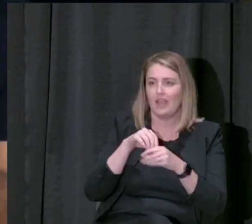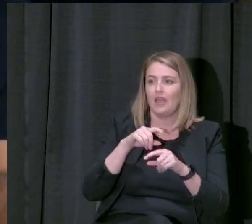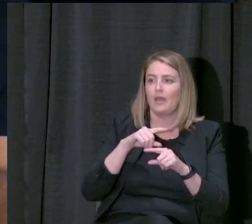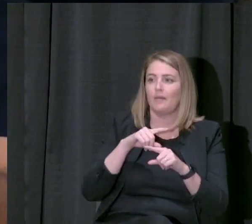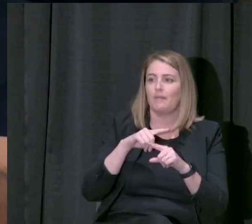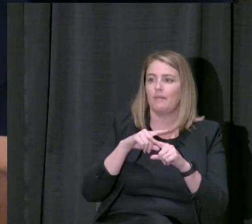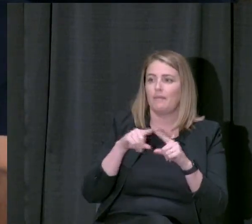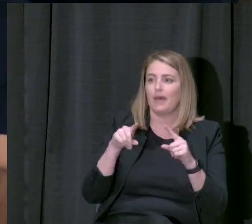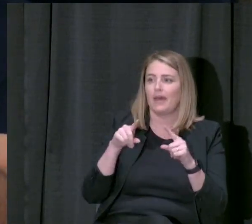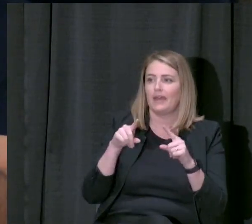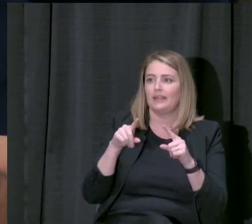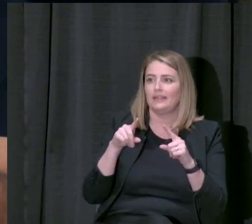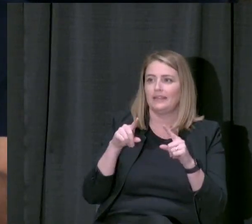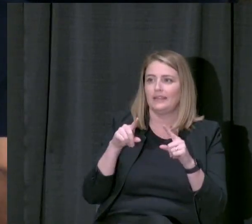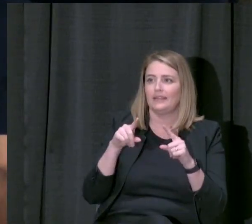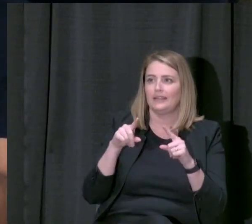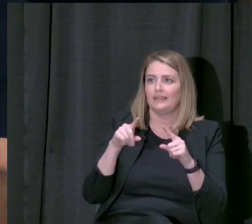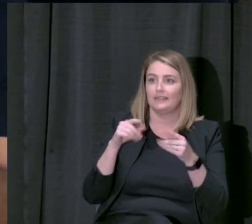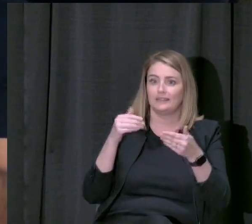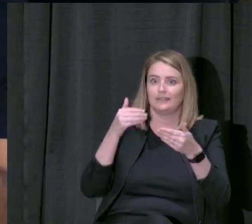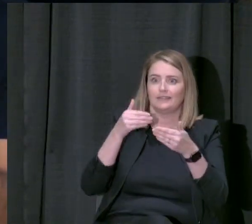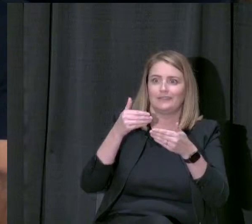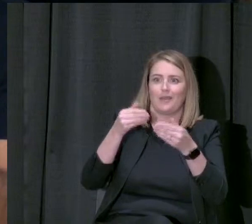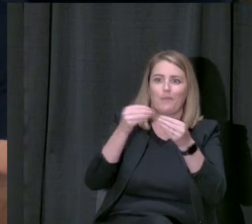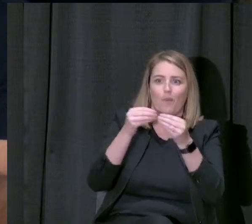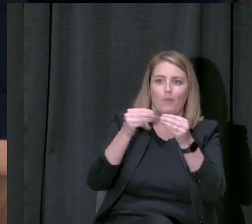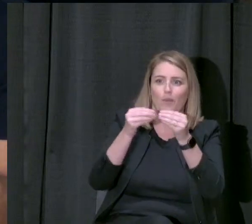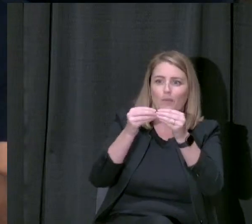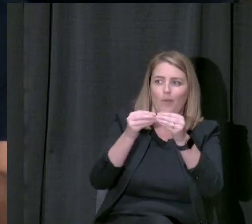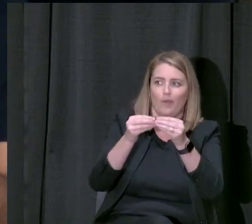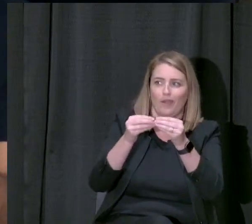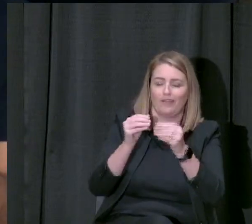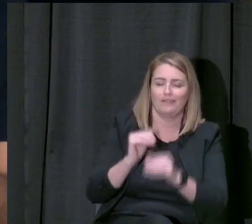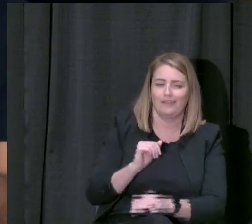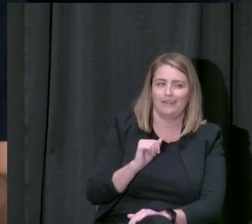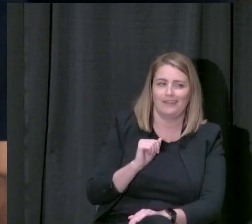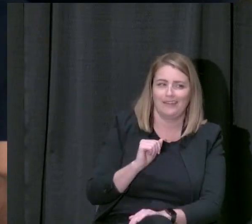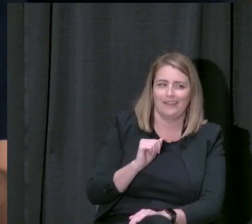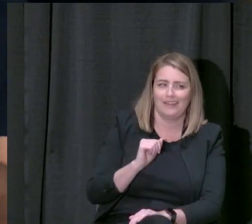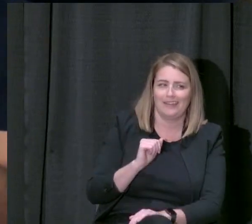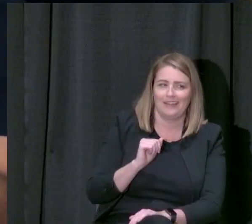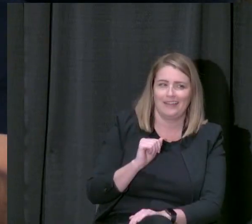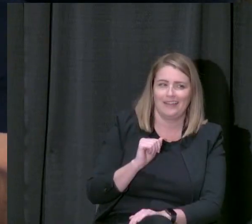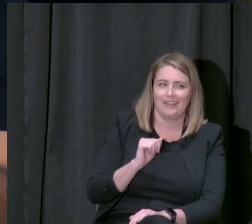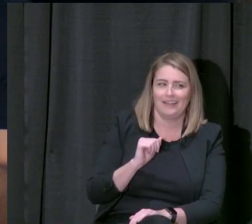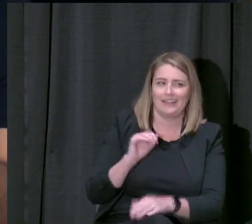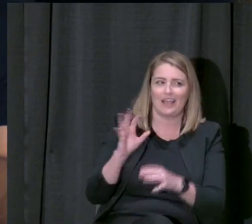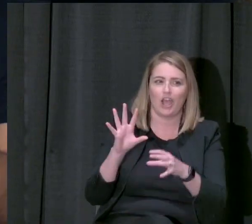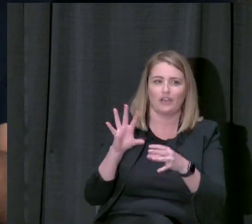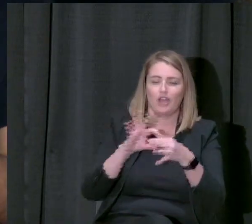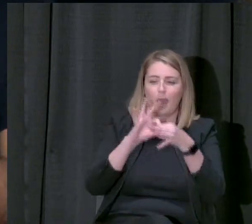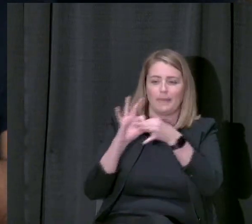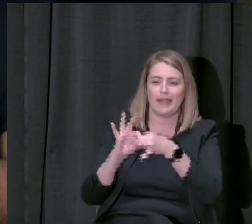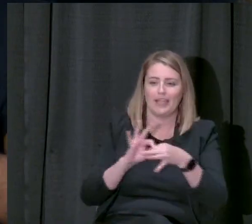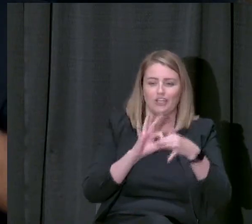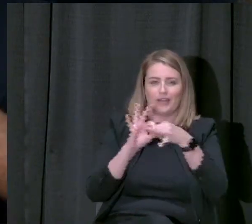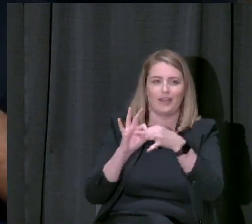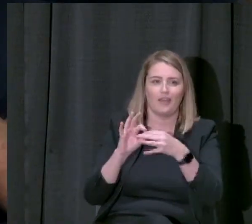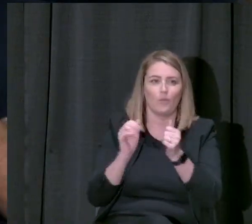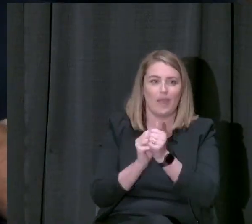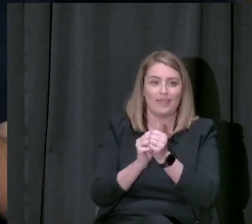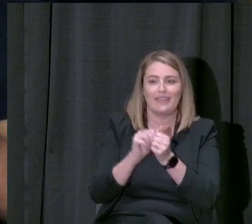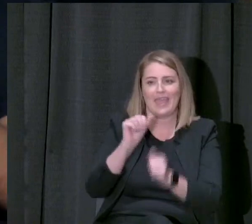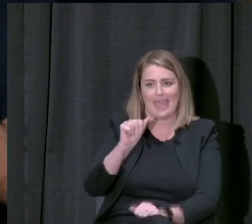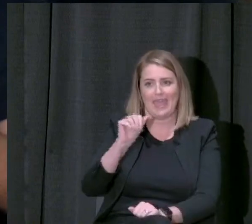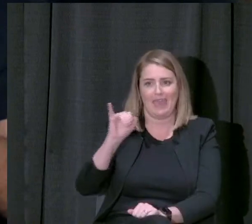eventually, what we want to get to, and we are already at the beginnings of that, is a conversational AI, where you don't have to